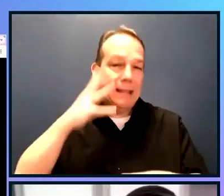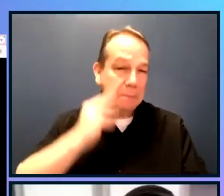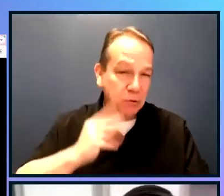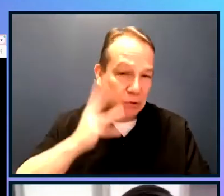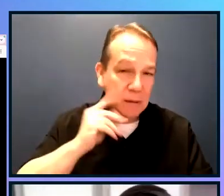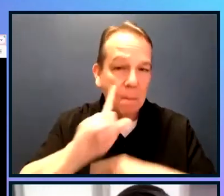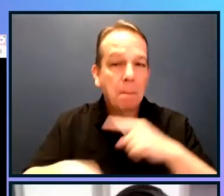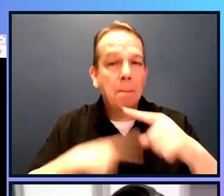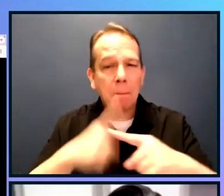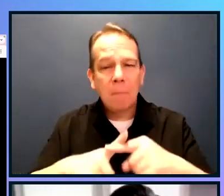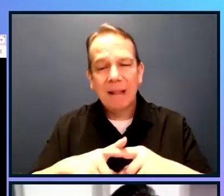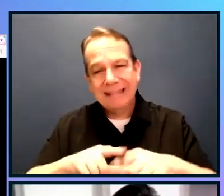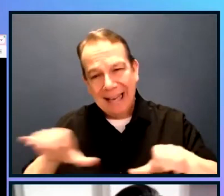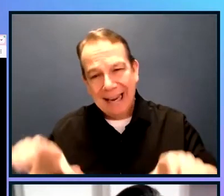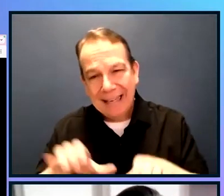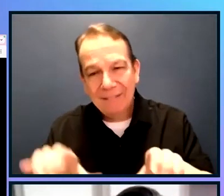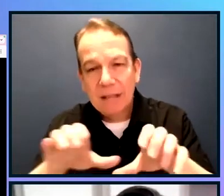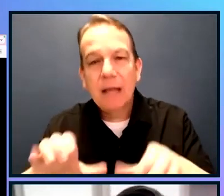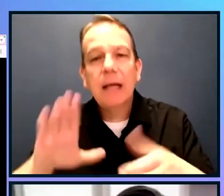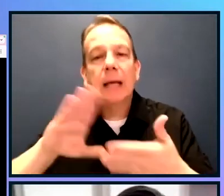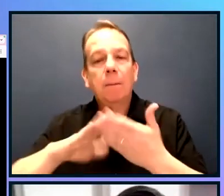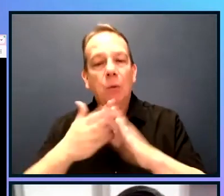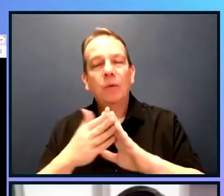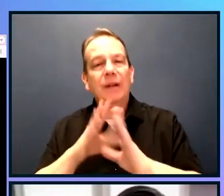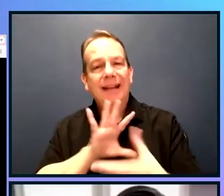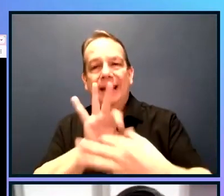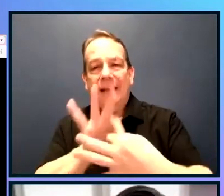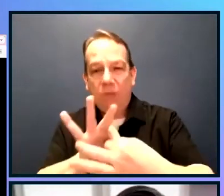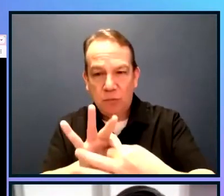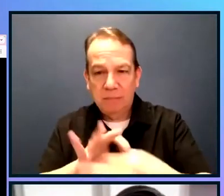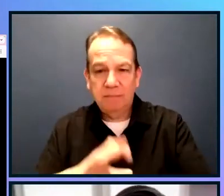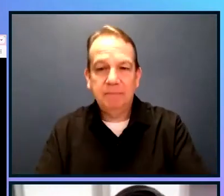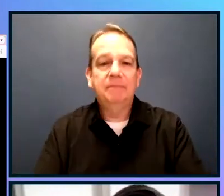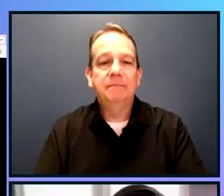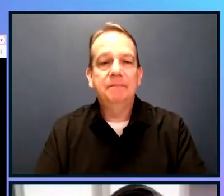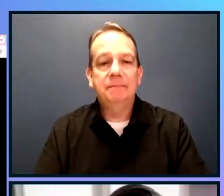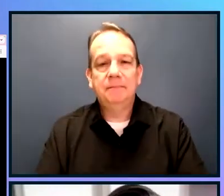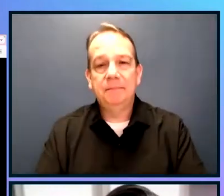and exercises and community engagement.